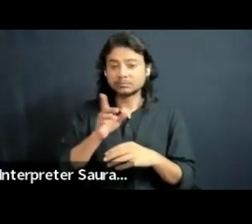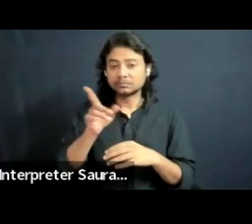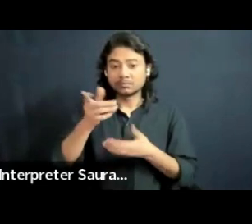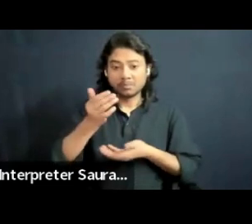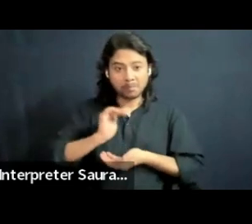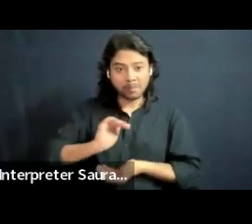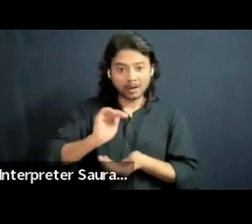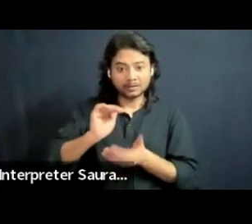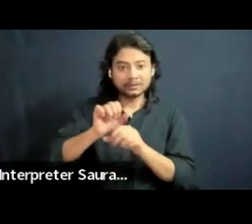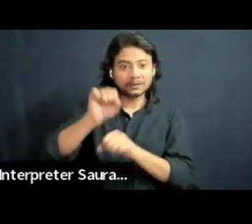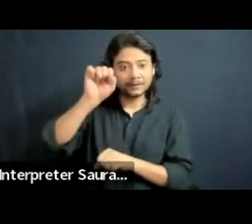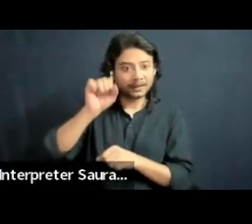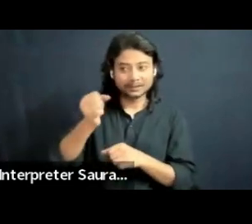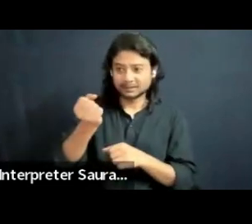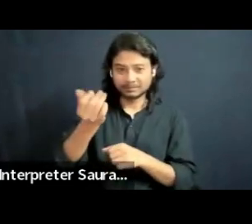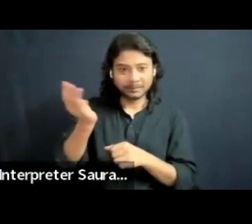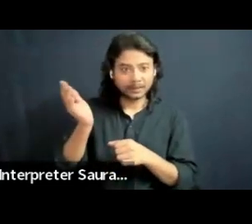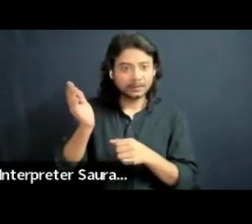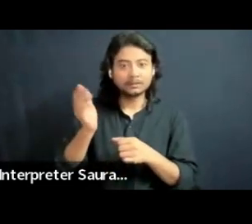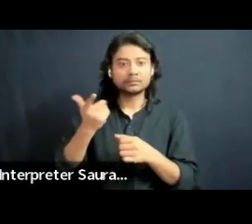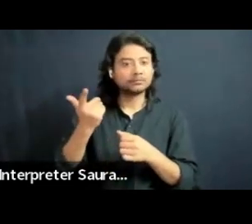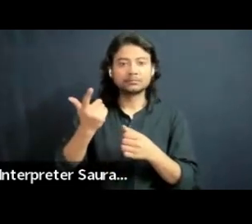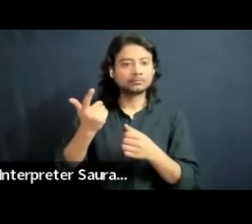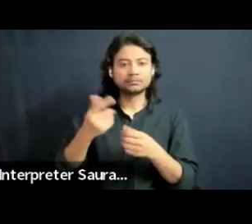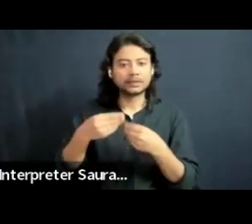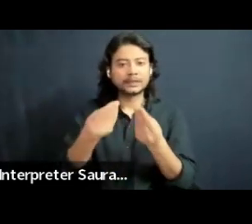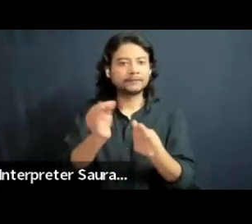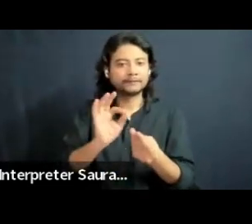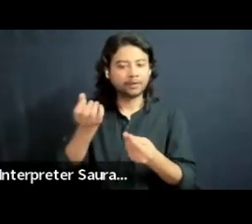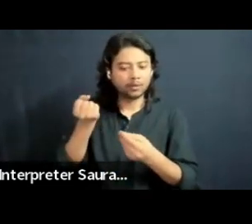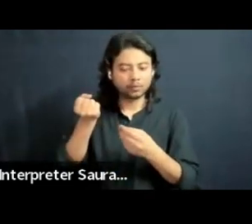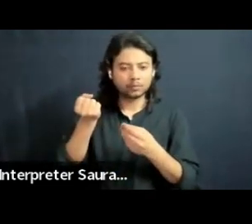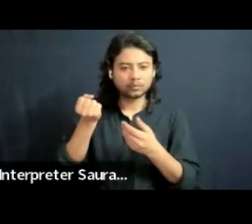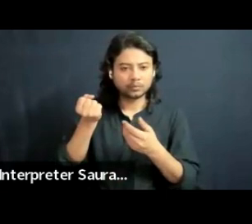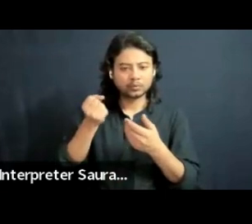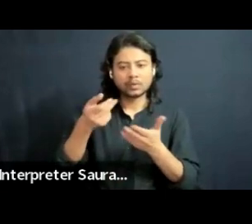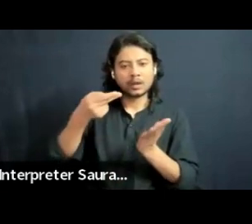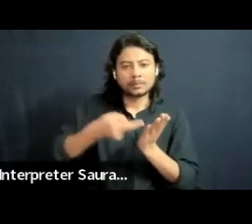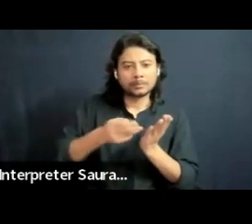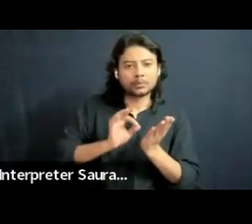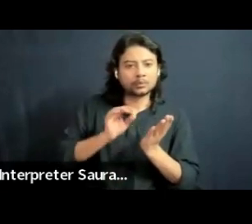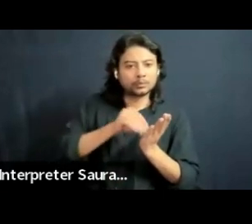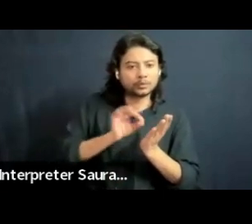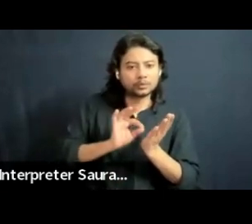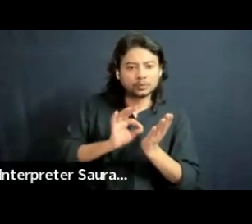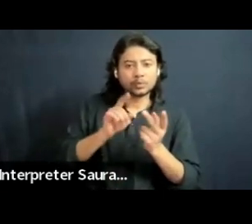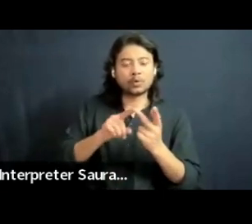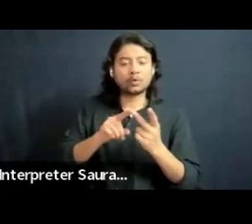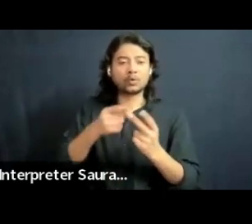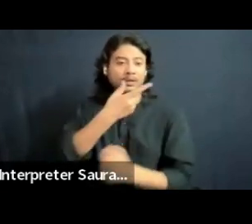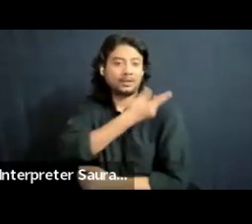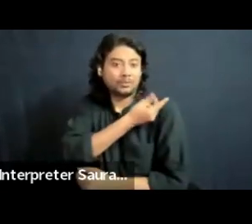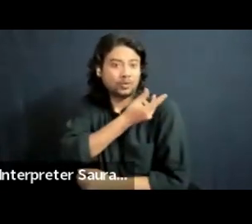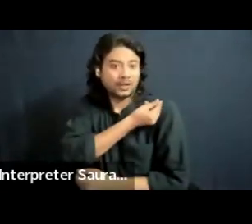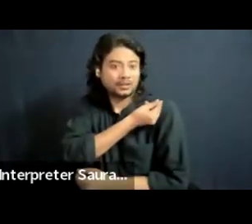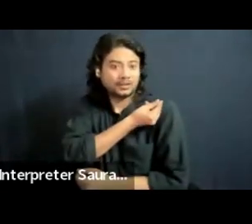disabilities. Early childhood services such as immunization, the right to a name, all these things you will